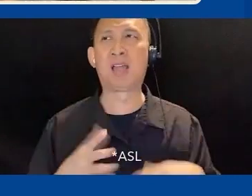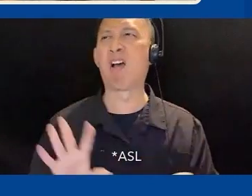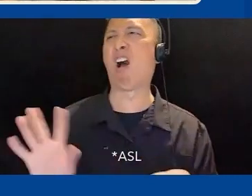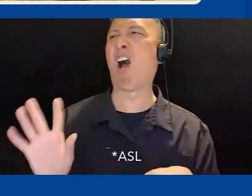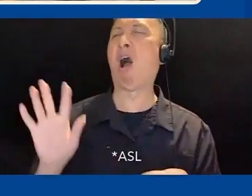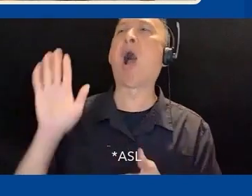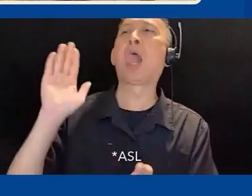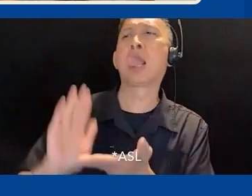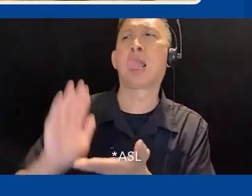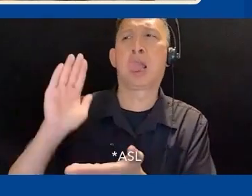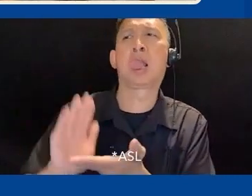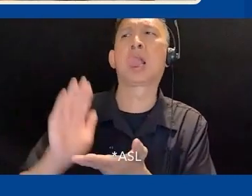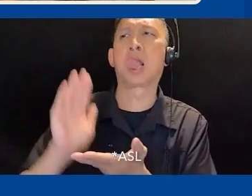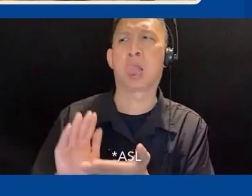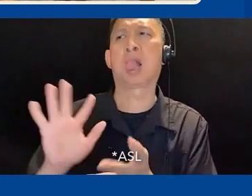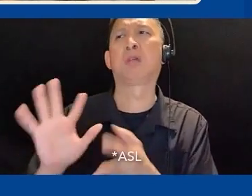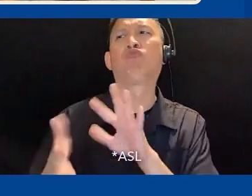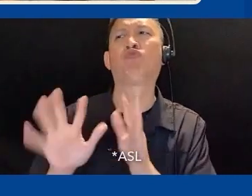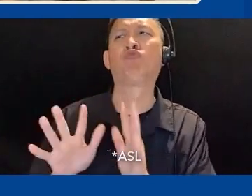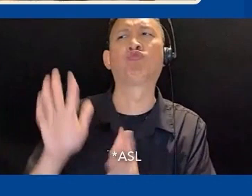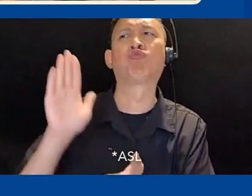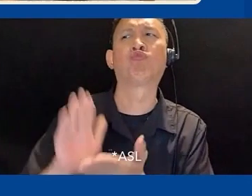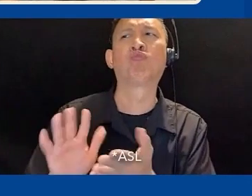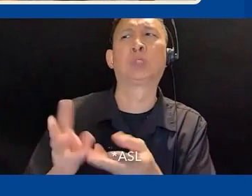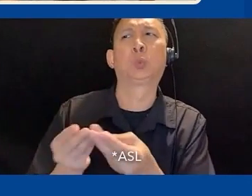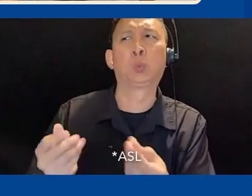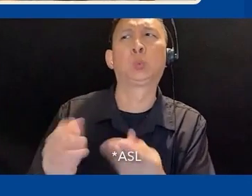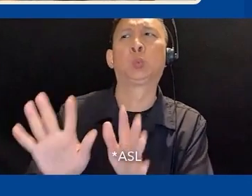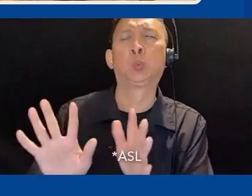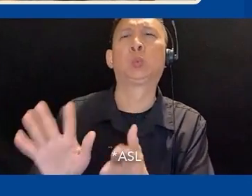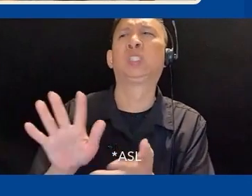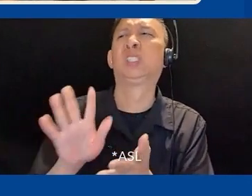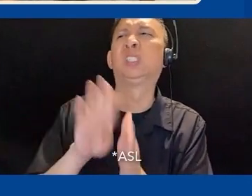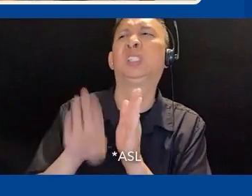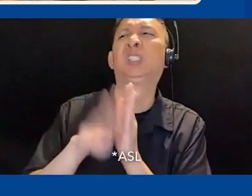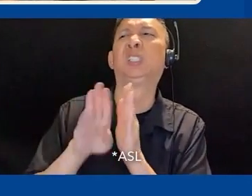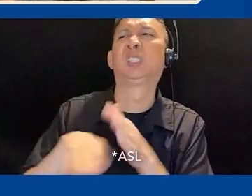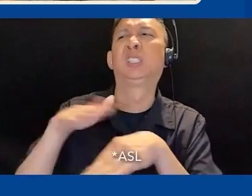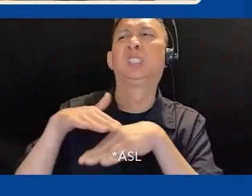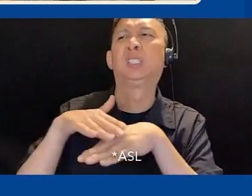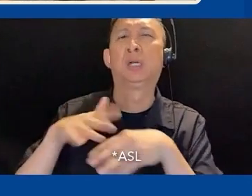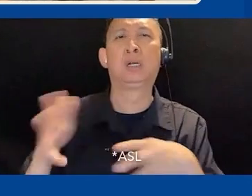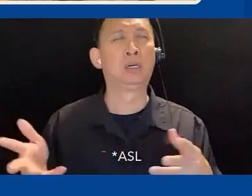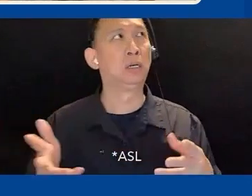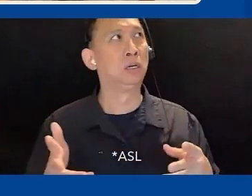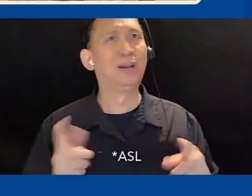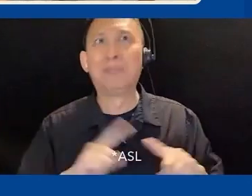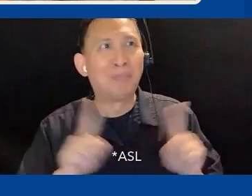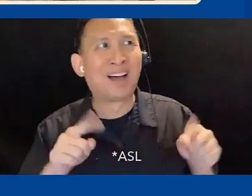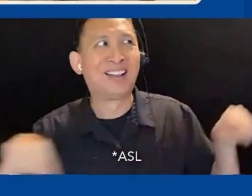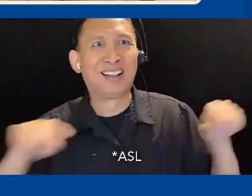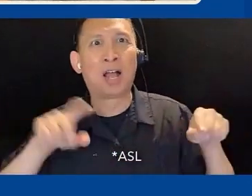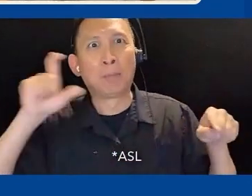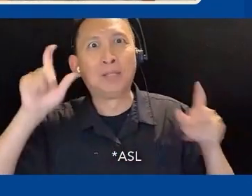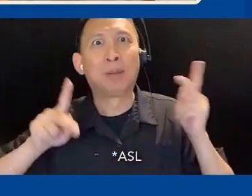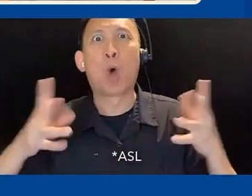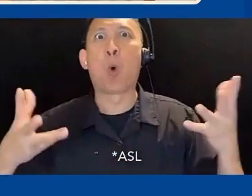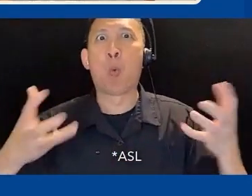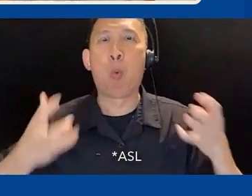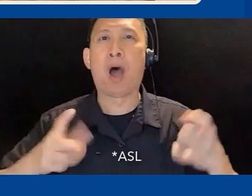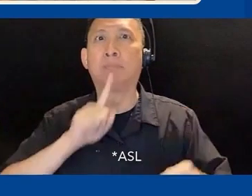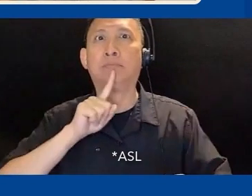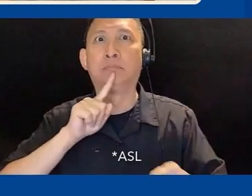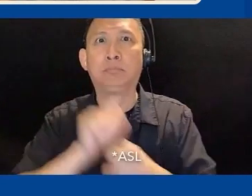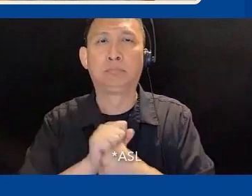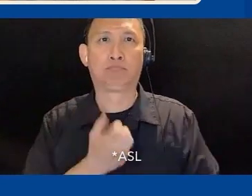that happened and really a need for Muslim stories, and people were asking for it as well. So it makes you want to come and bring something that's